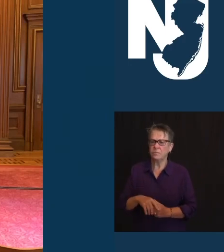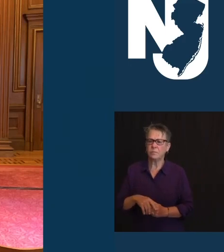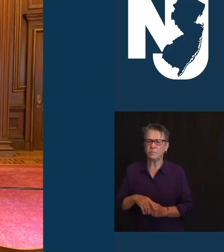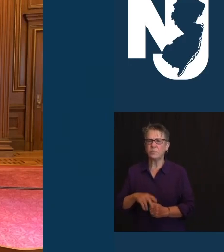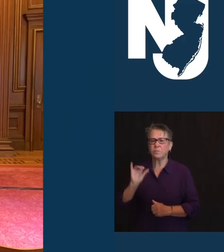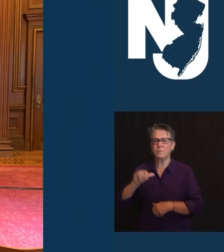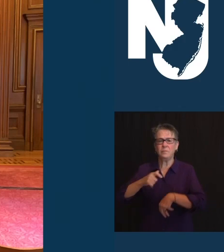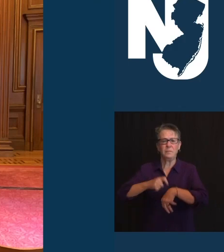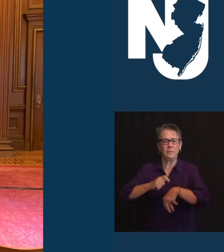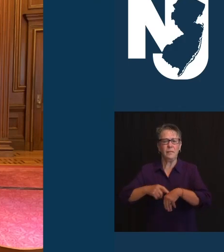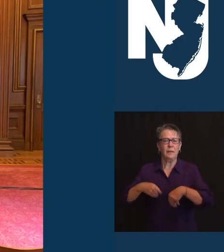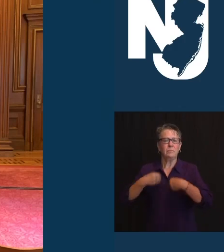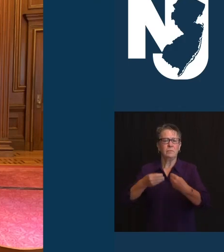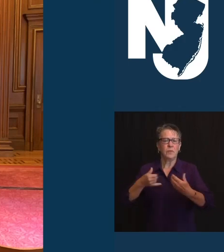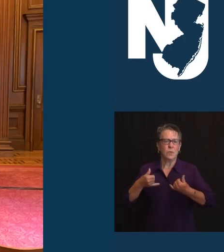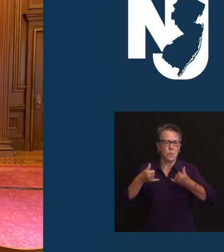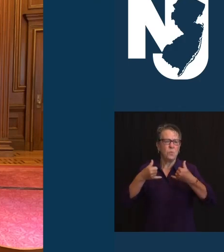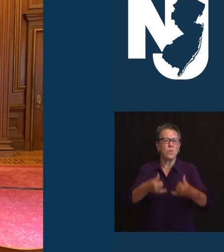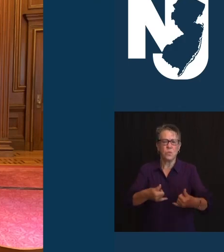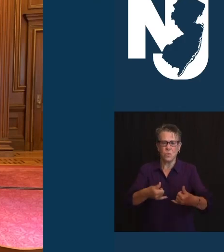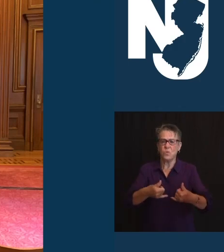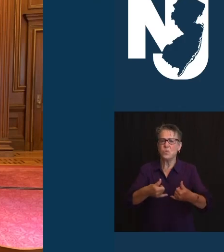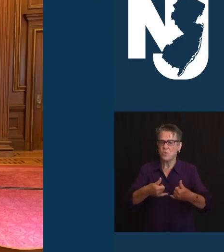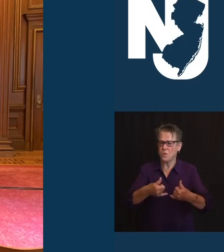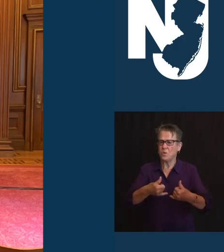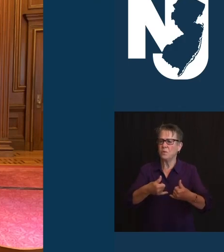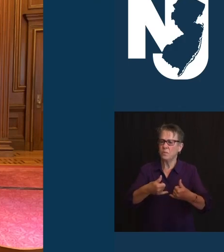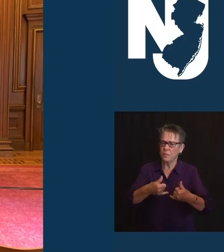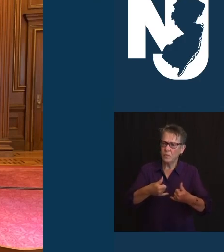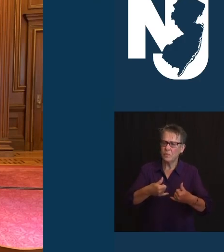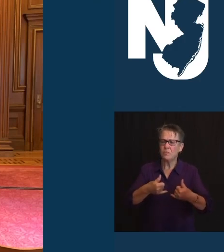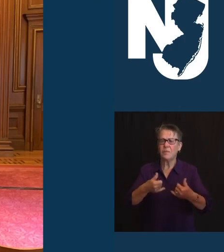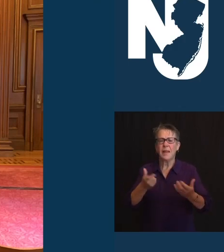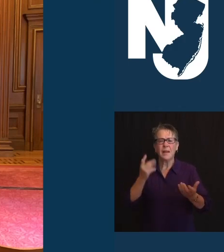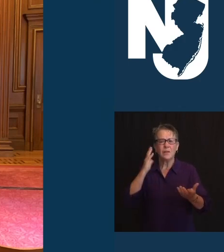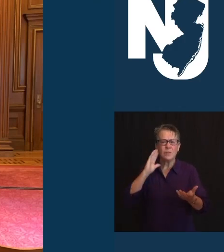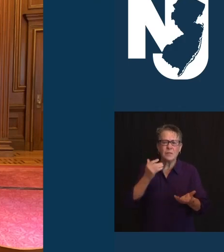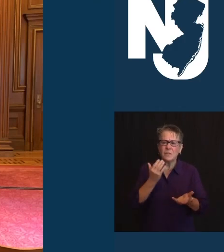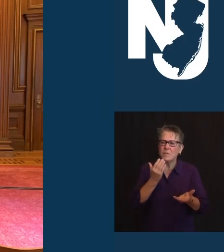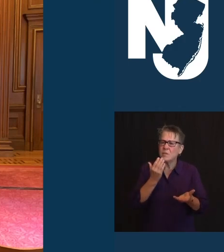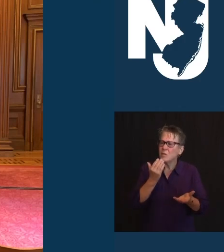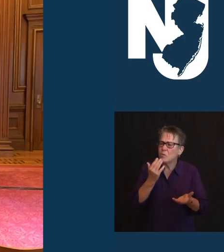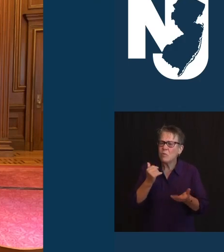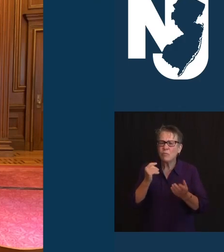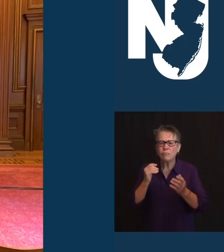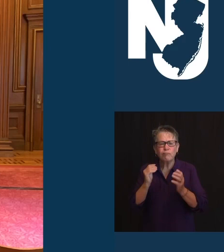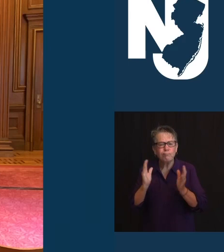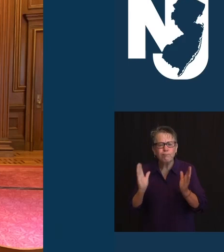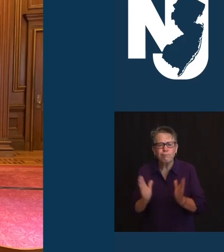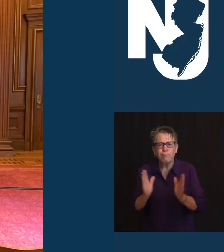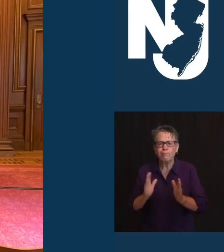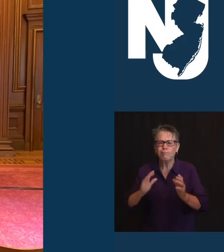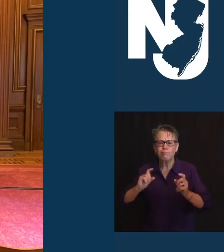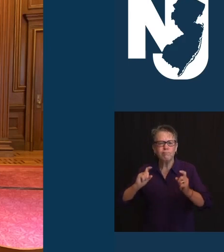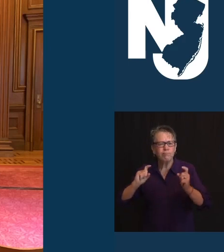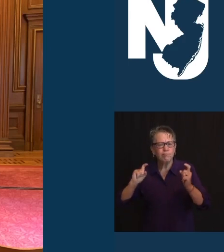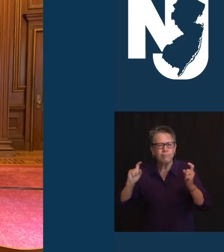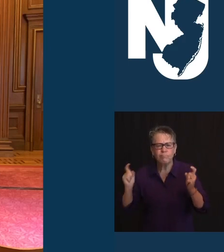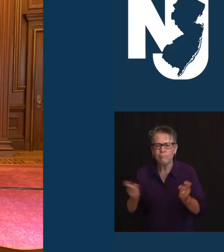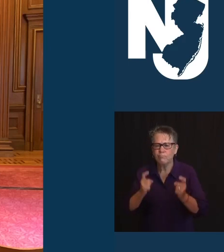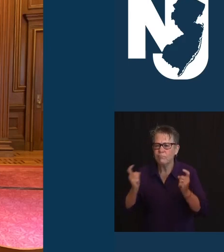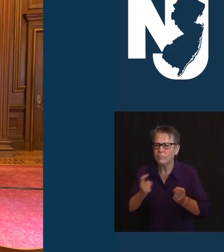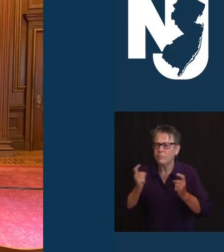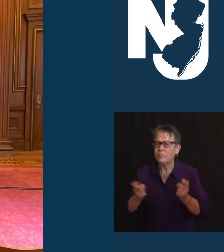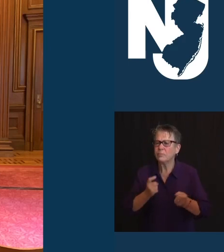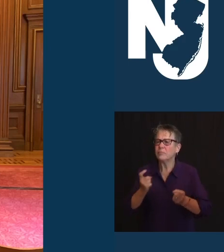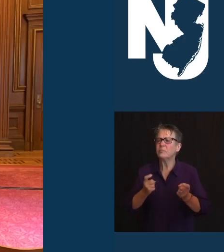Märchenland Berlin. It was a small ceremony held at the Supreme Court. The First Lady accompanied me that day along with